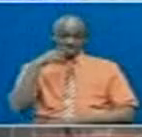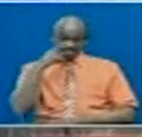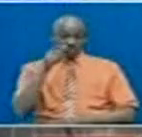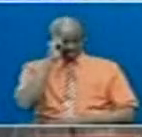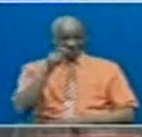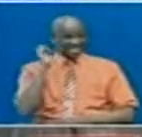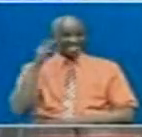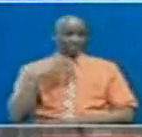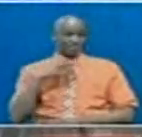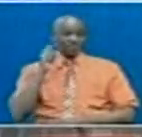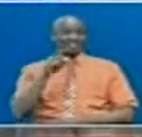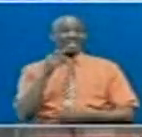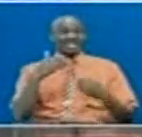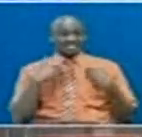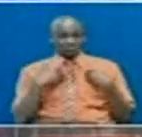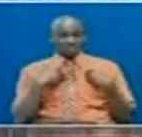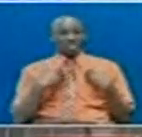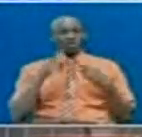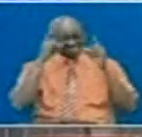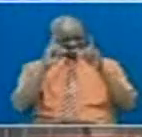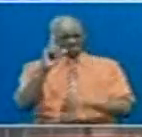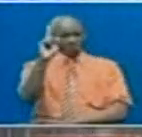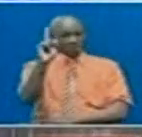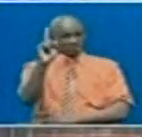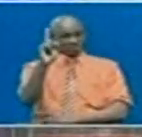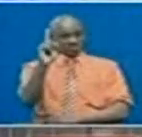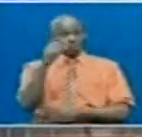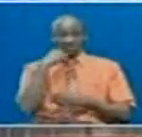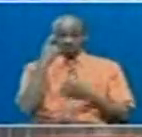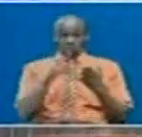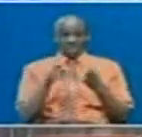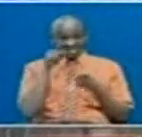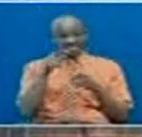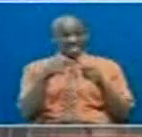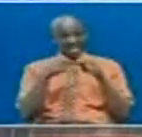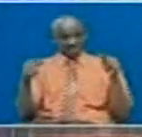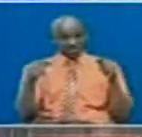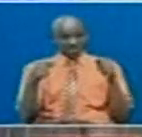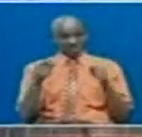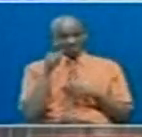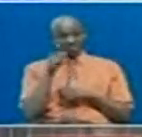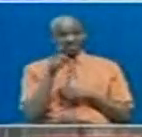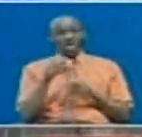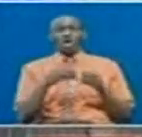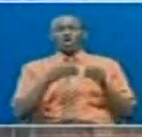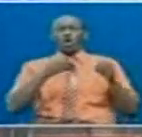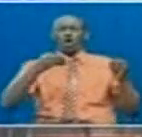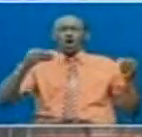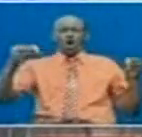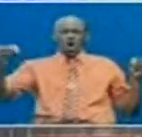Kenyans must come to one resolve that we are dealing with a long-term